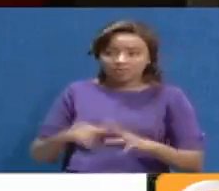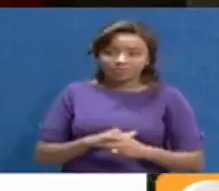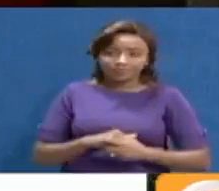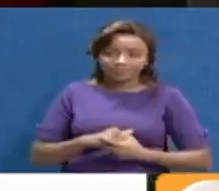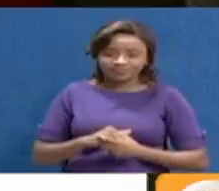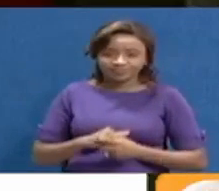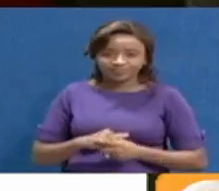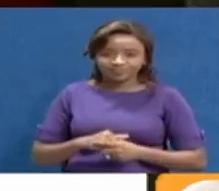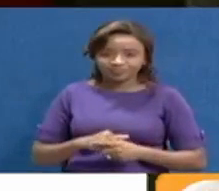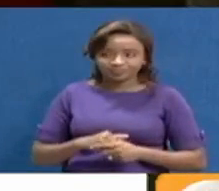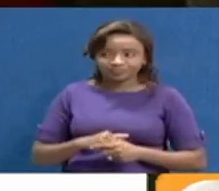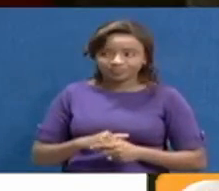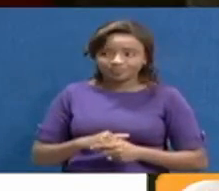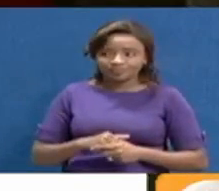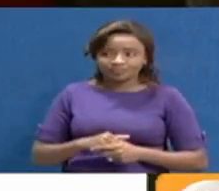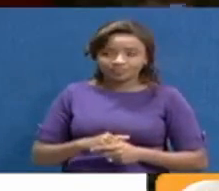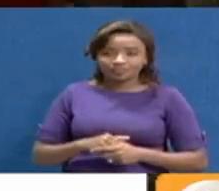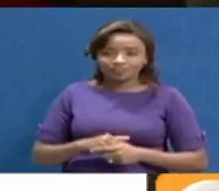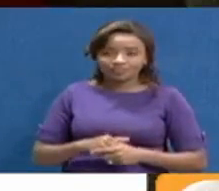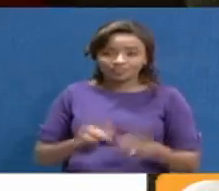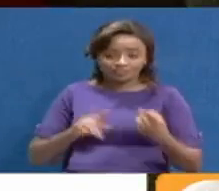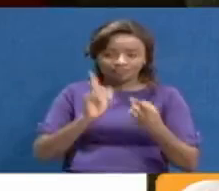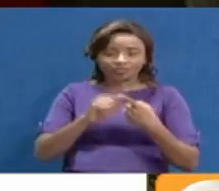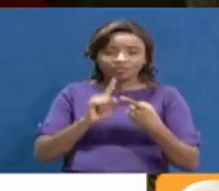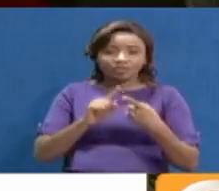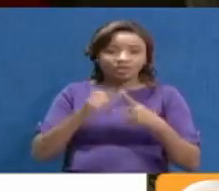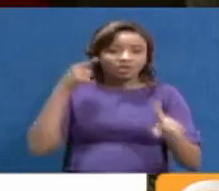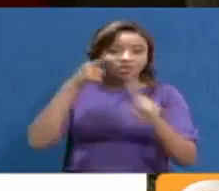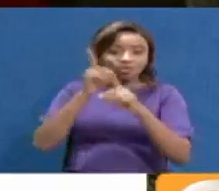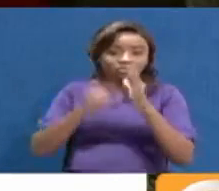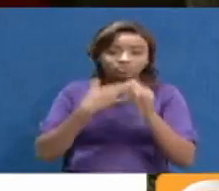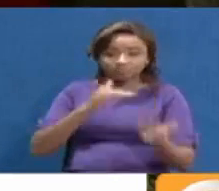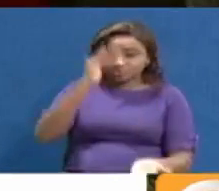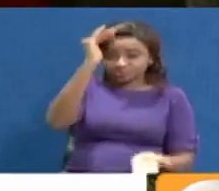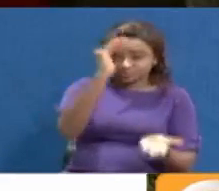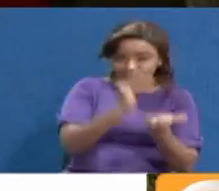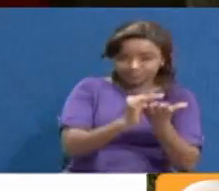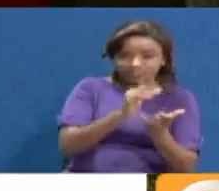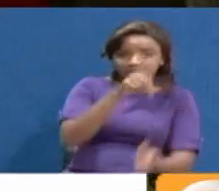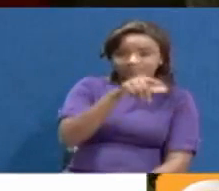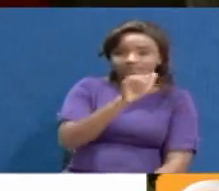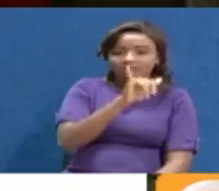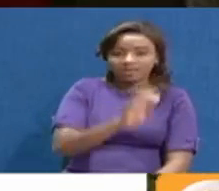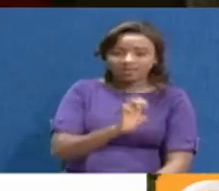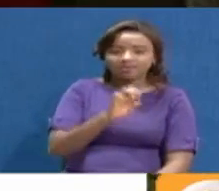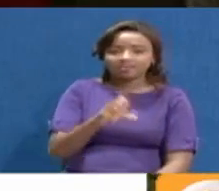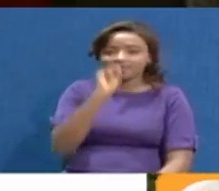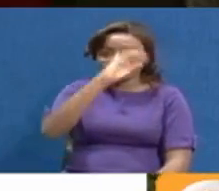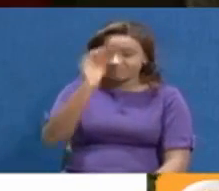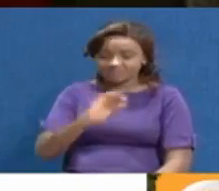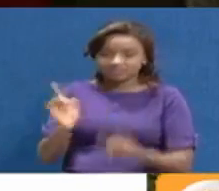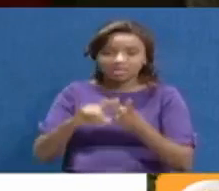relief measures were, and they were to reduce pay for employees by 5%, corporation tax